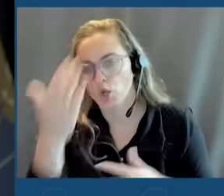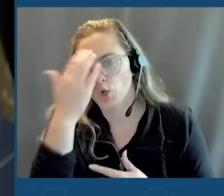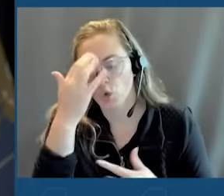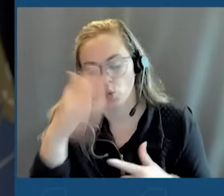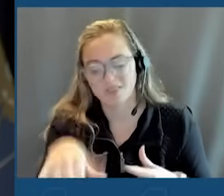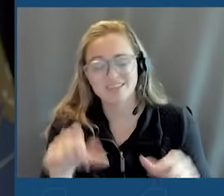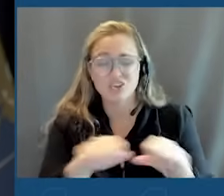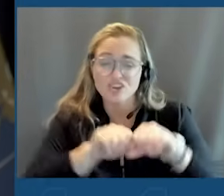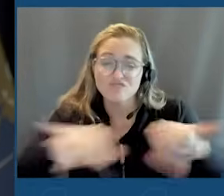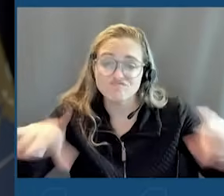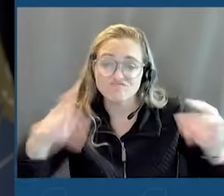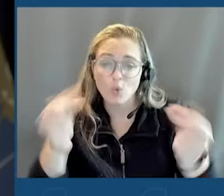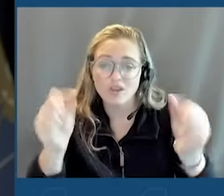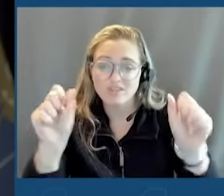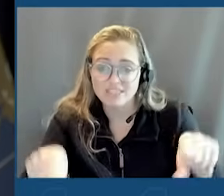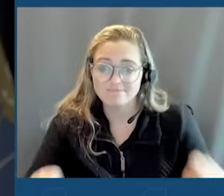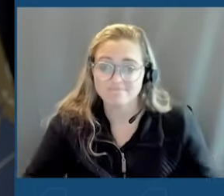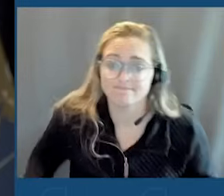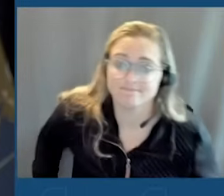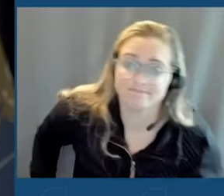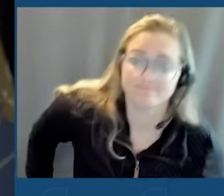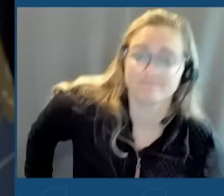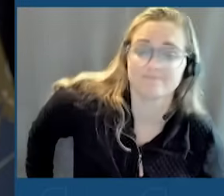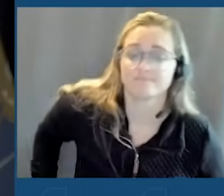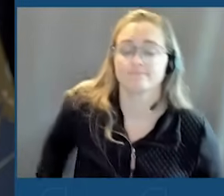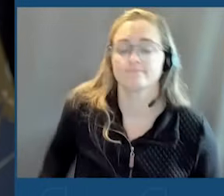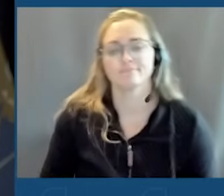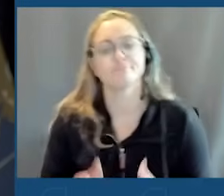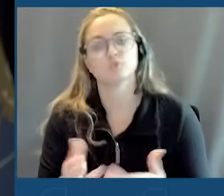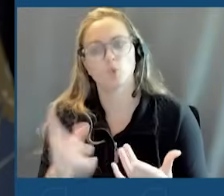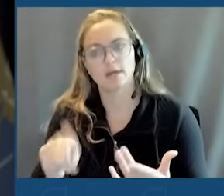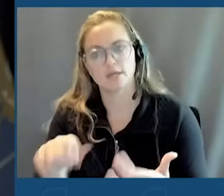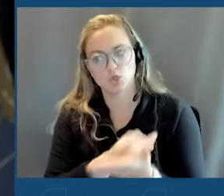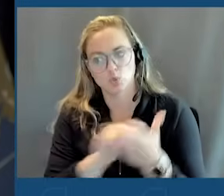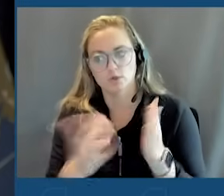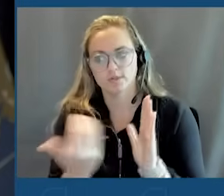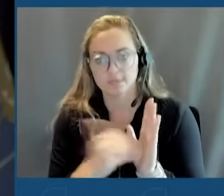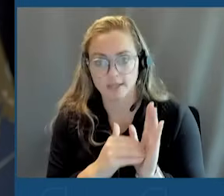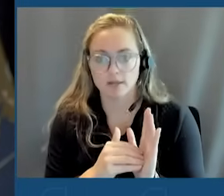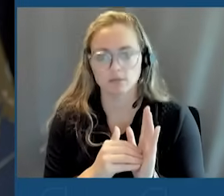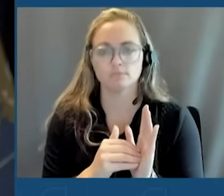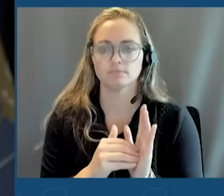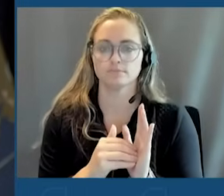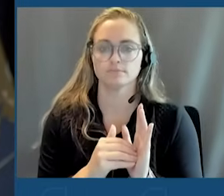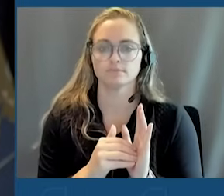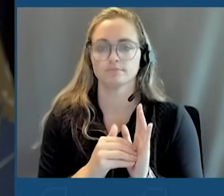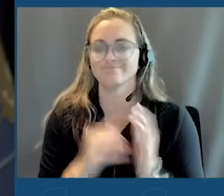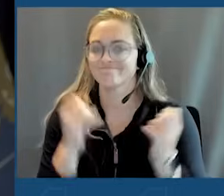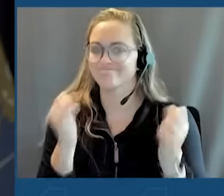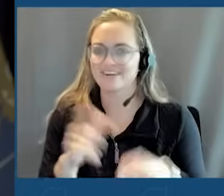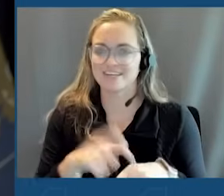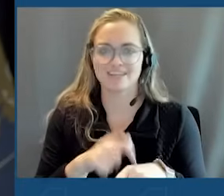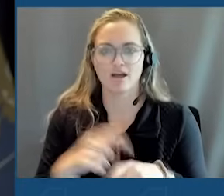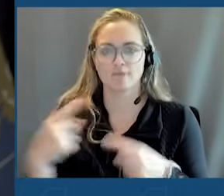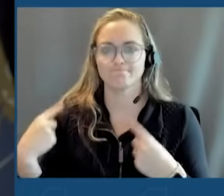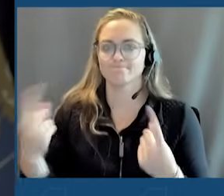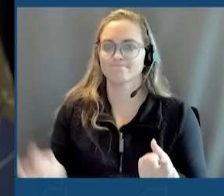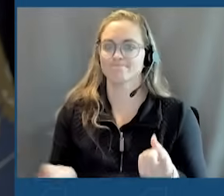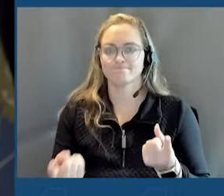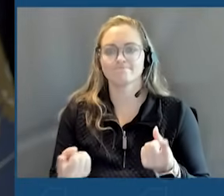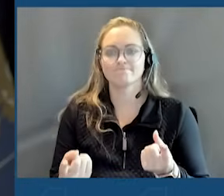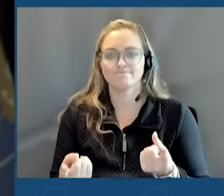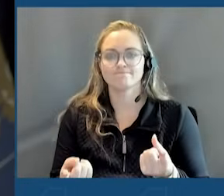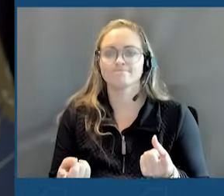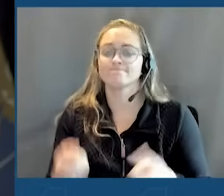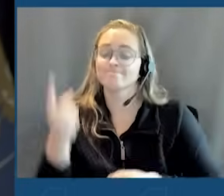spread very quickly. So I'm calling on New Yorkers once again, as we have many, many times. Take the